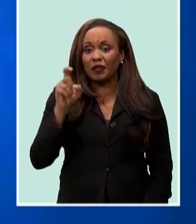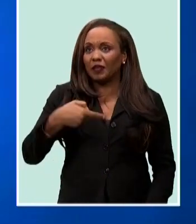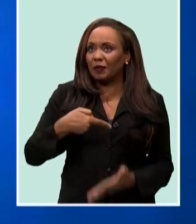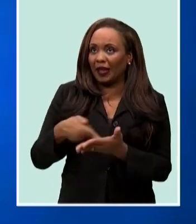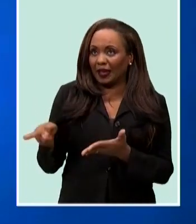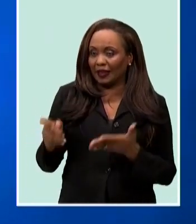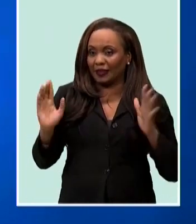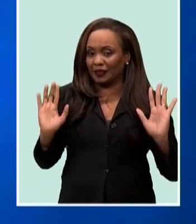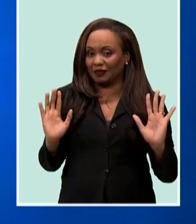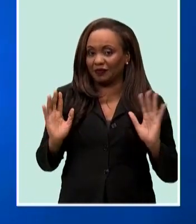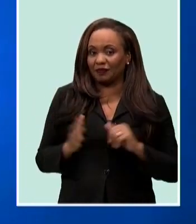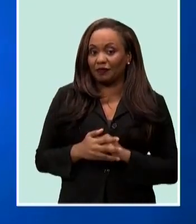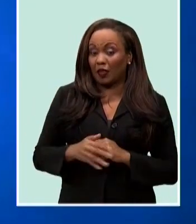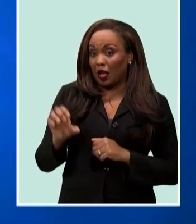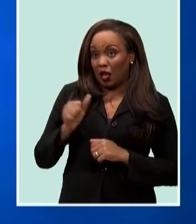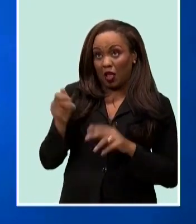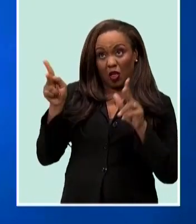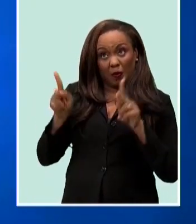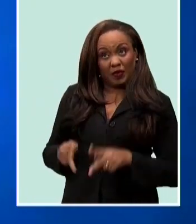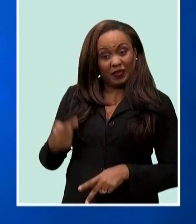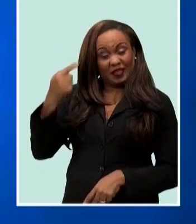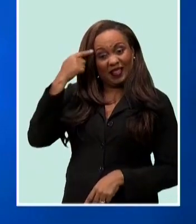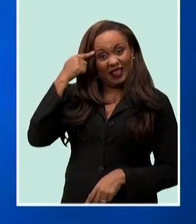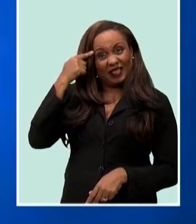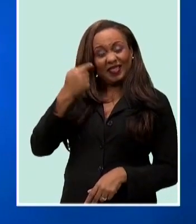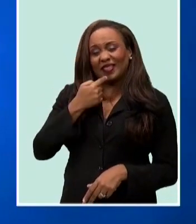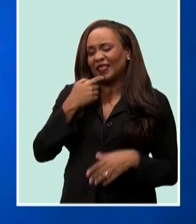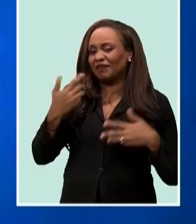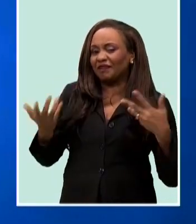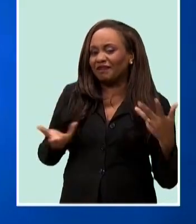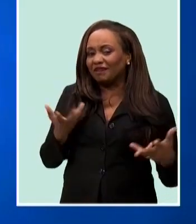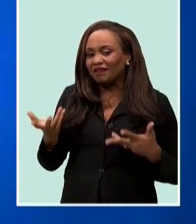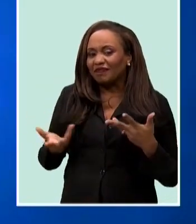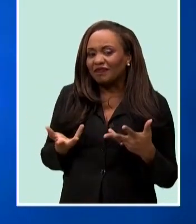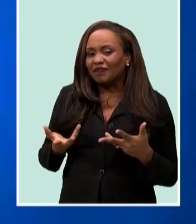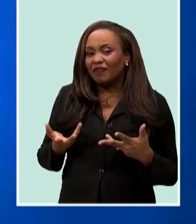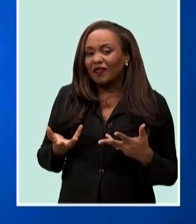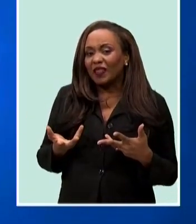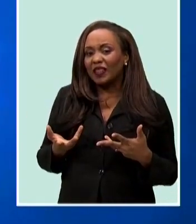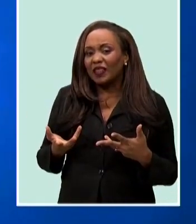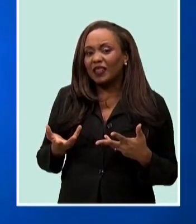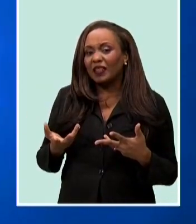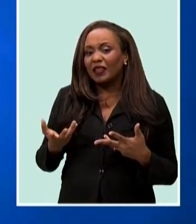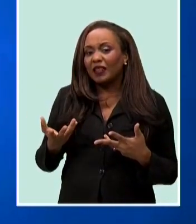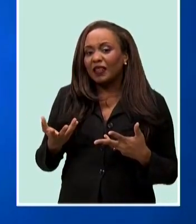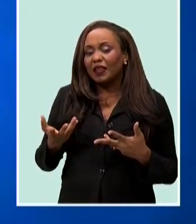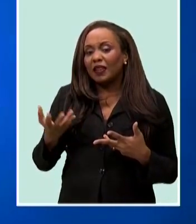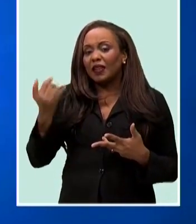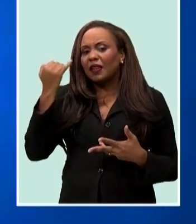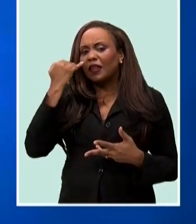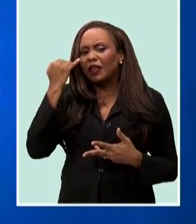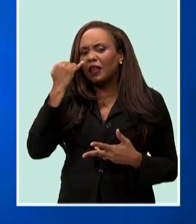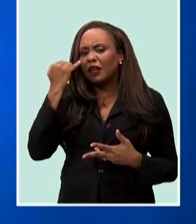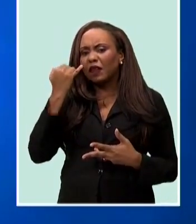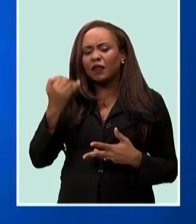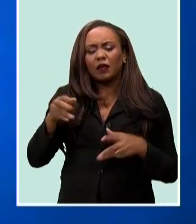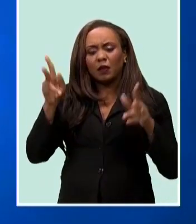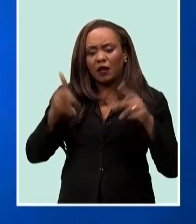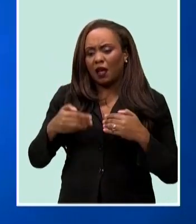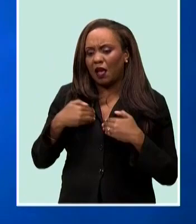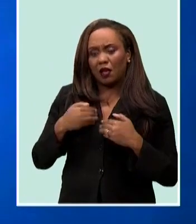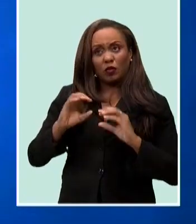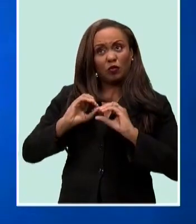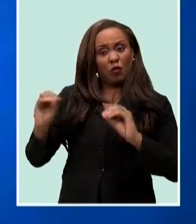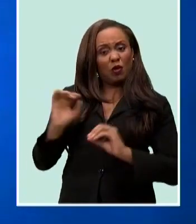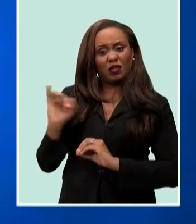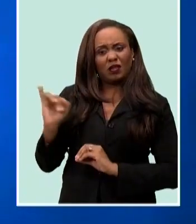cover the cost. And Violet Lenham goes a step further. She's asking, what will be the punishment if the motorist has